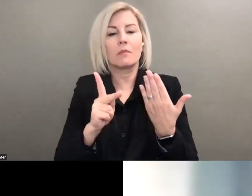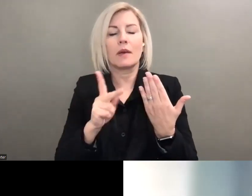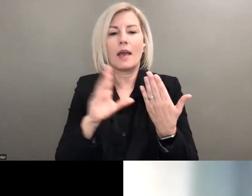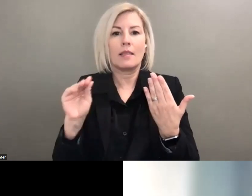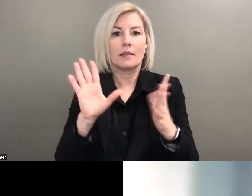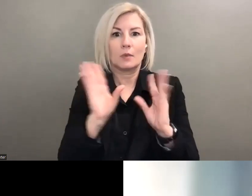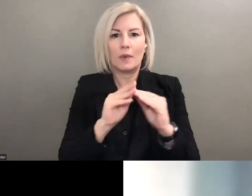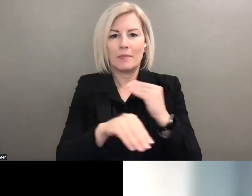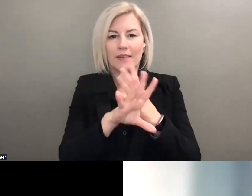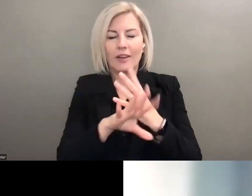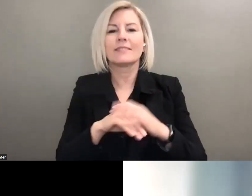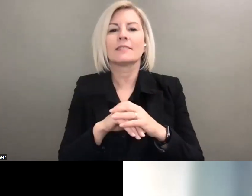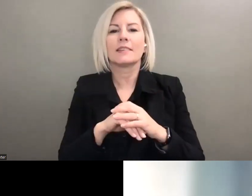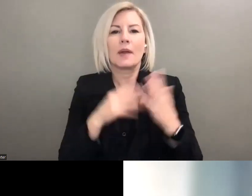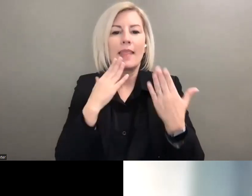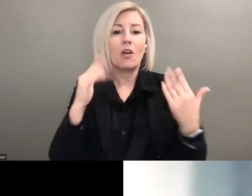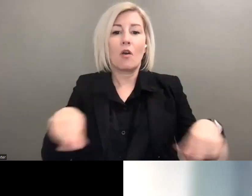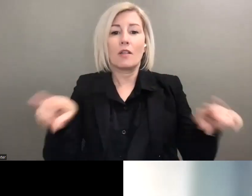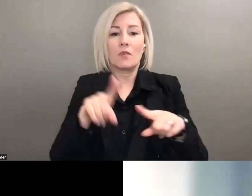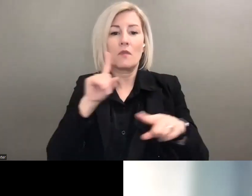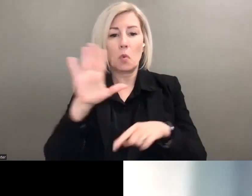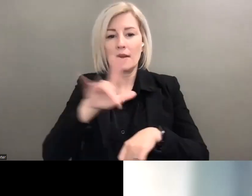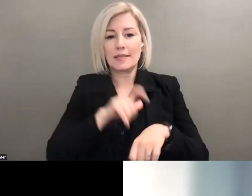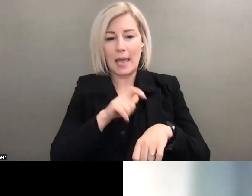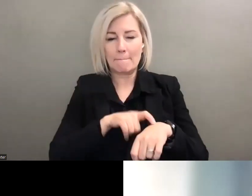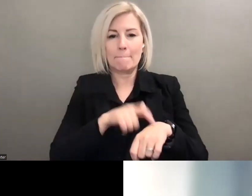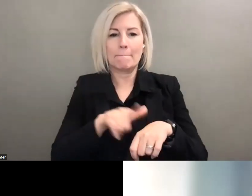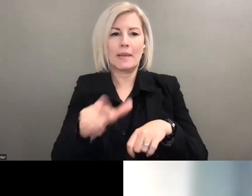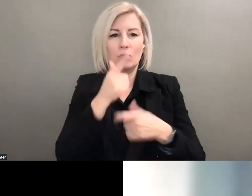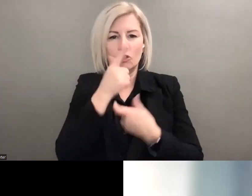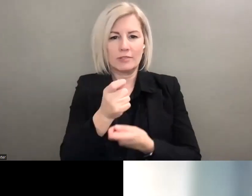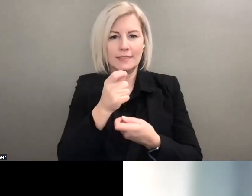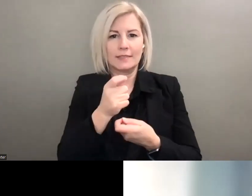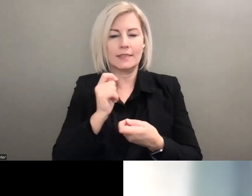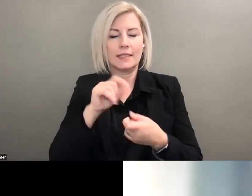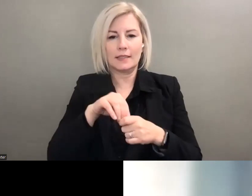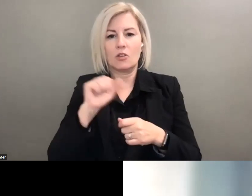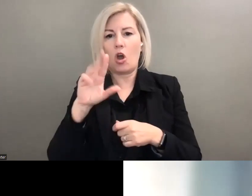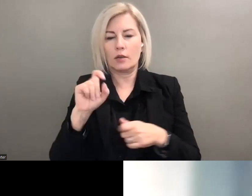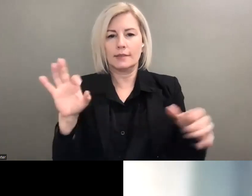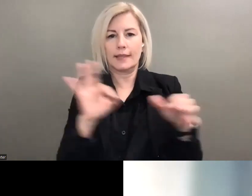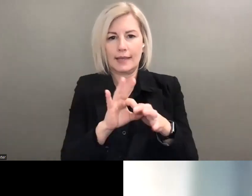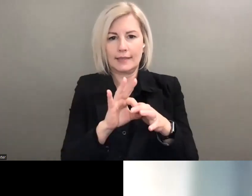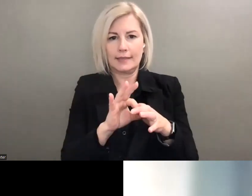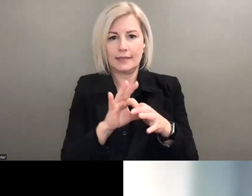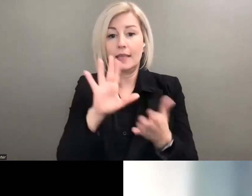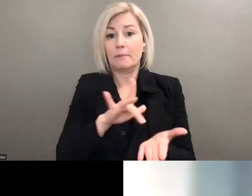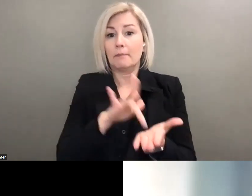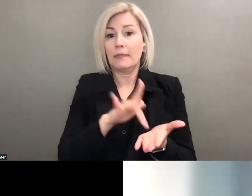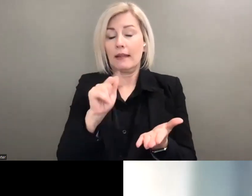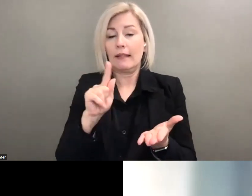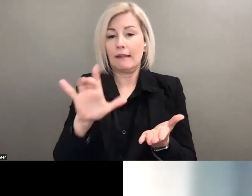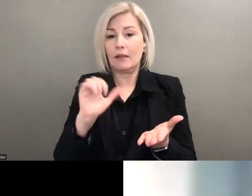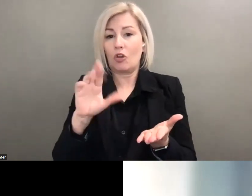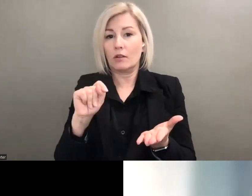webinar moment. And I want to thank all of you for your time and your interest in ArtsCONNECT and Mid-Atlantic Arts.